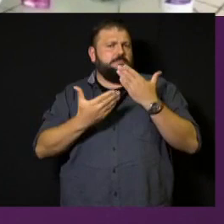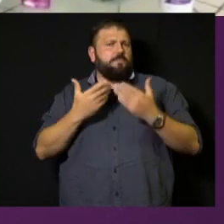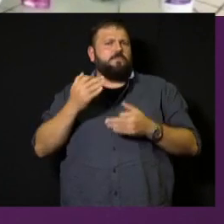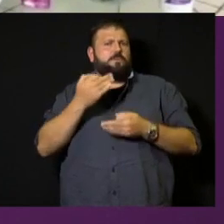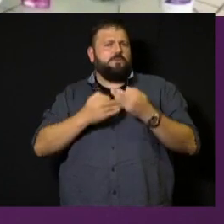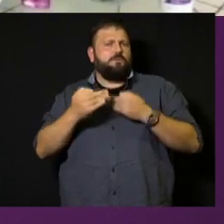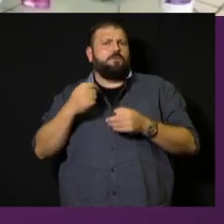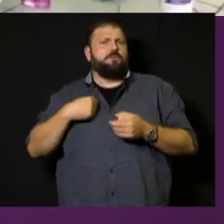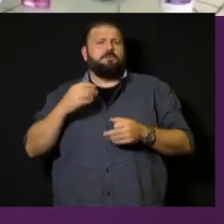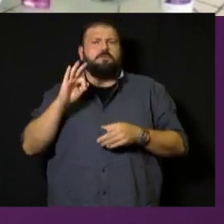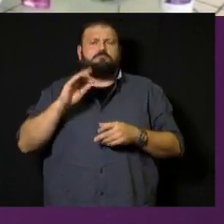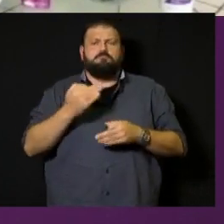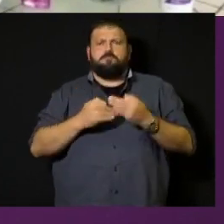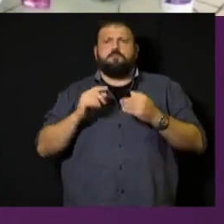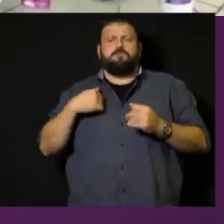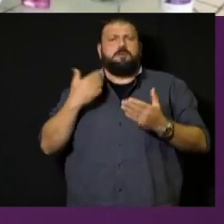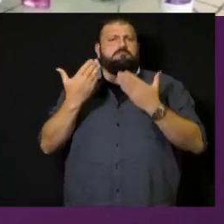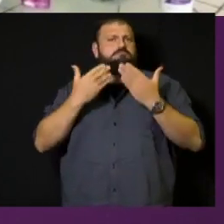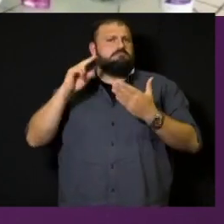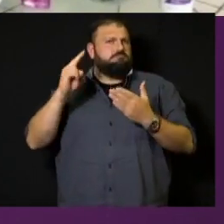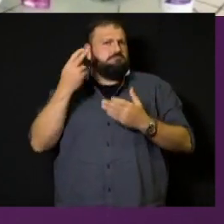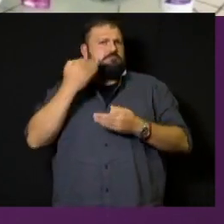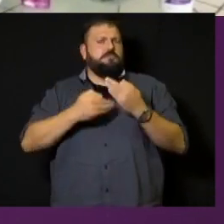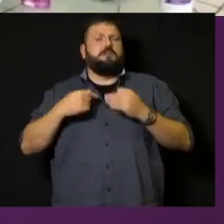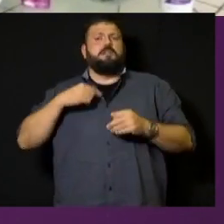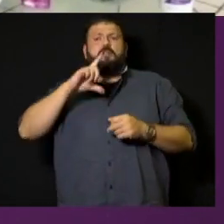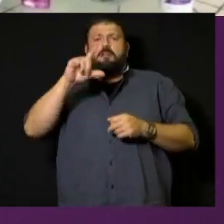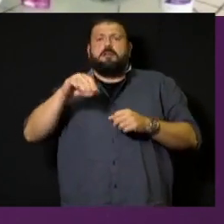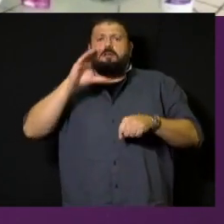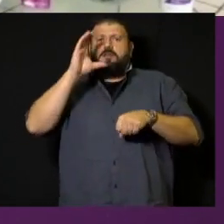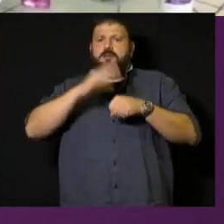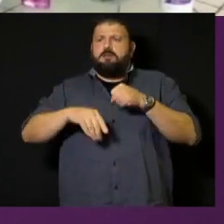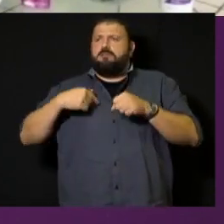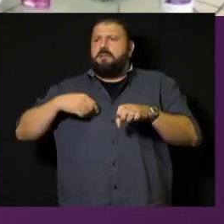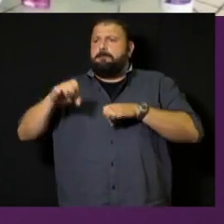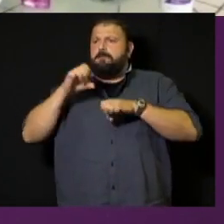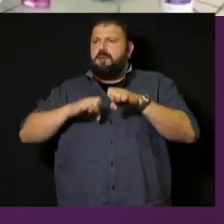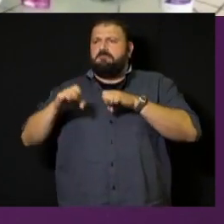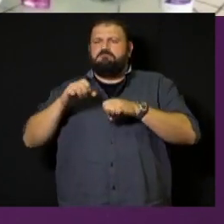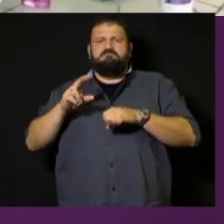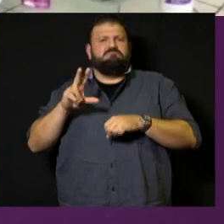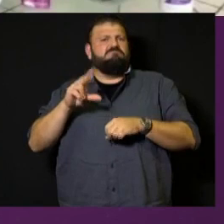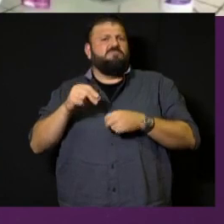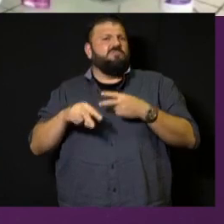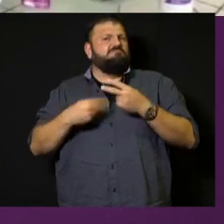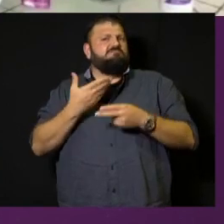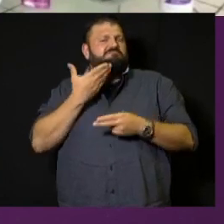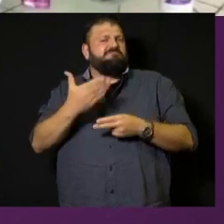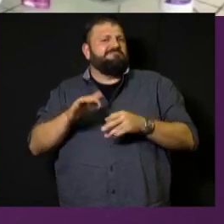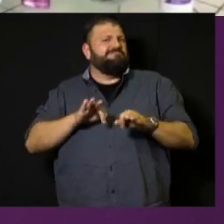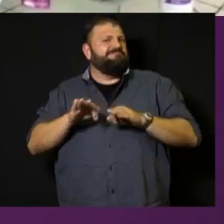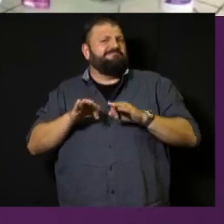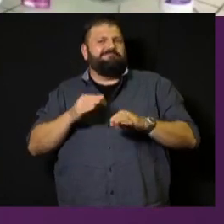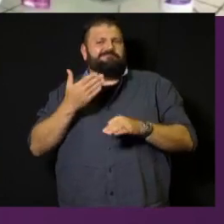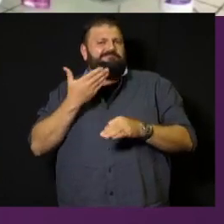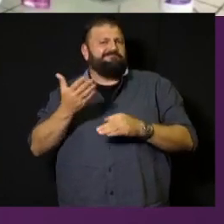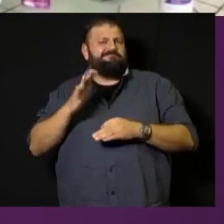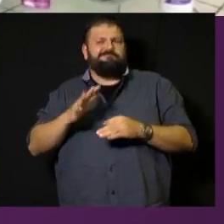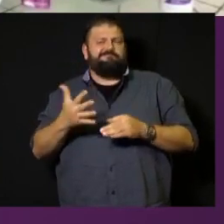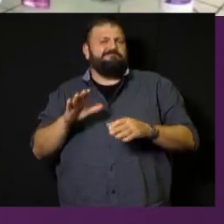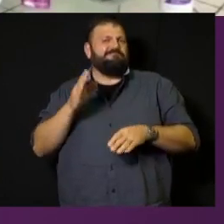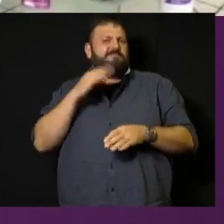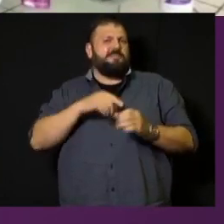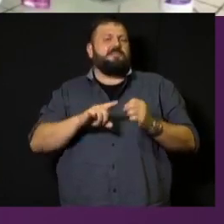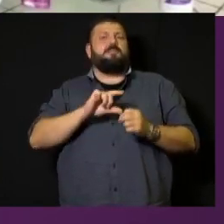a technical career. Then I was an employee. I didn't go